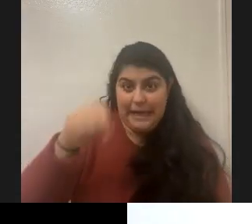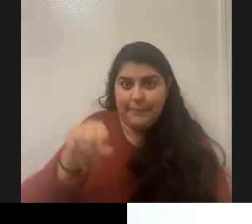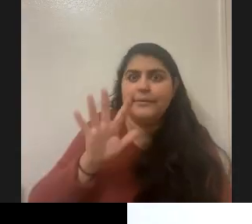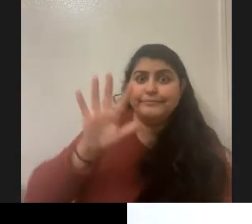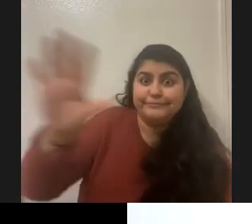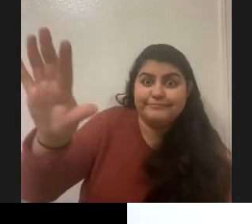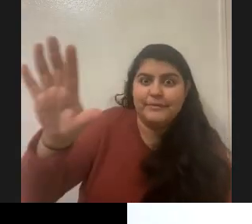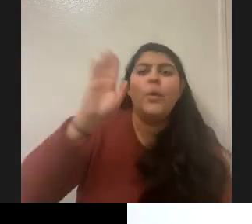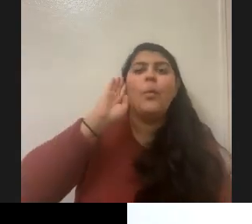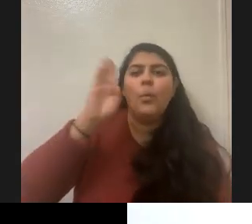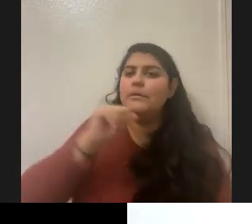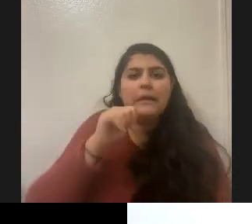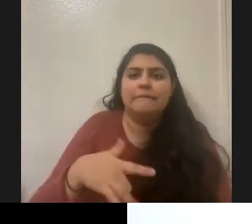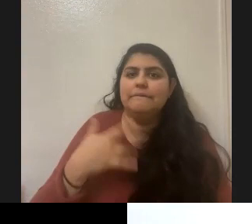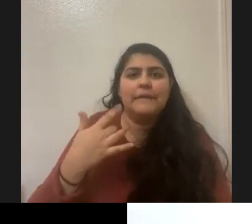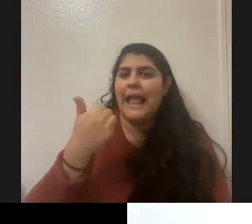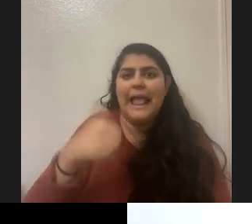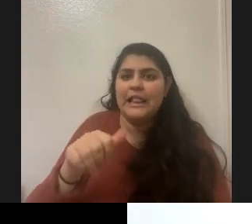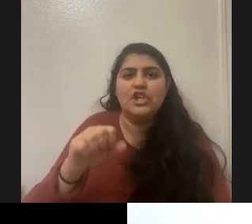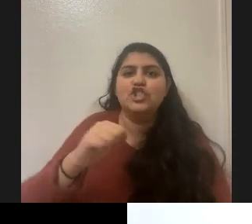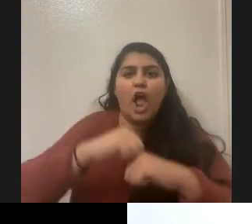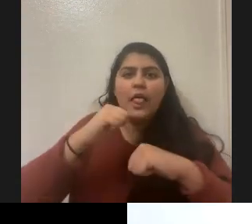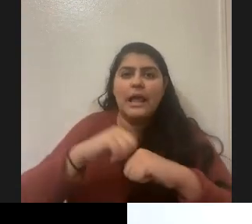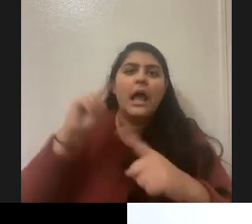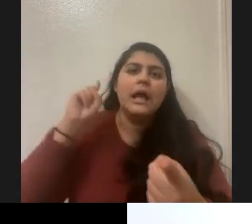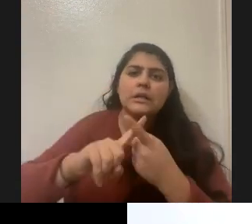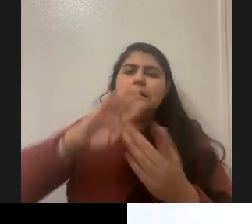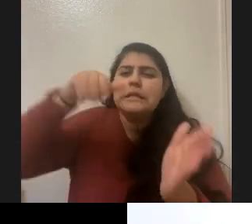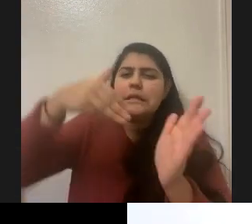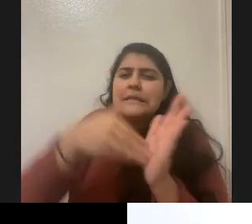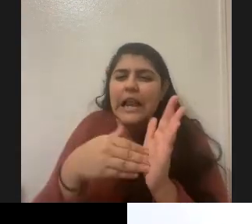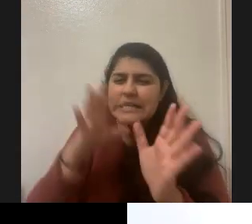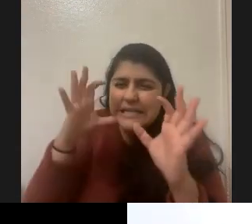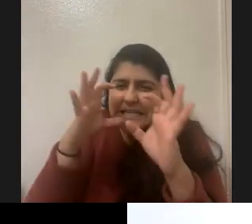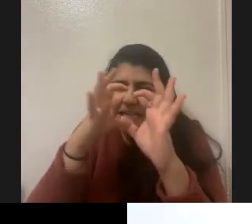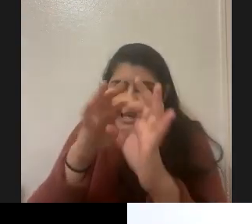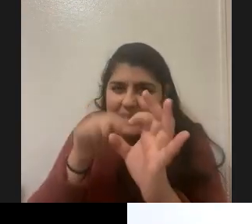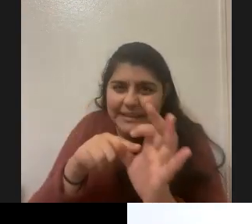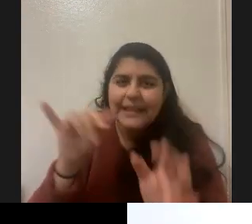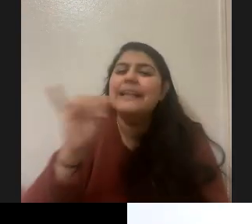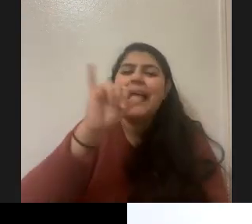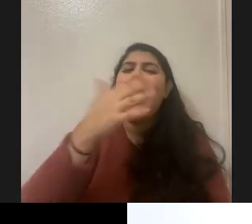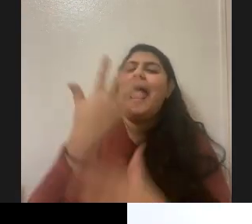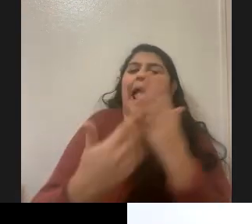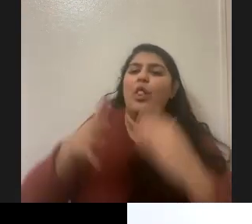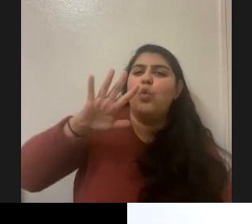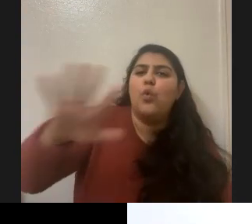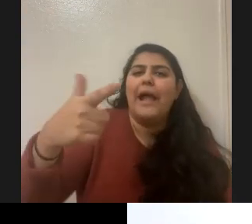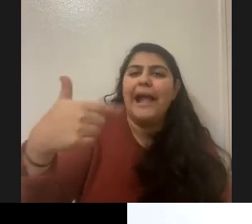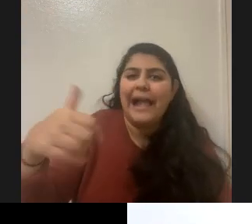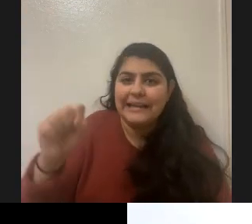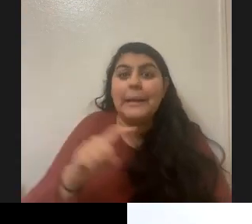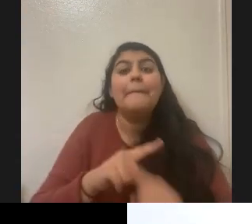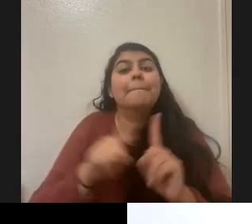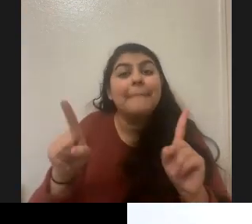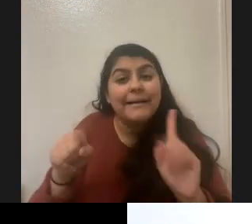you actually wouldn't feel anything solid unless you get to the very, very center. It's just kind of like sticking your hand through gas. But the downside